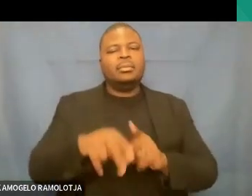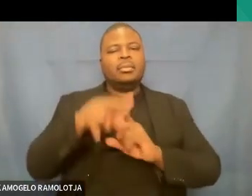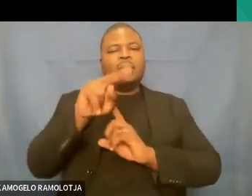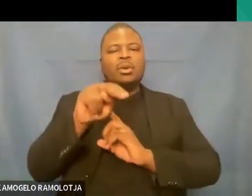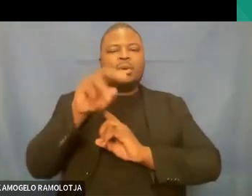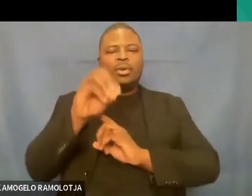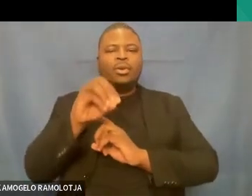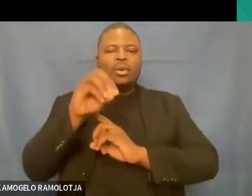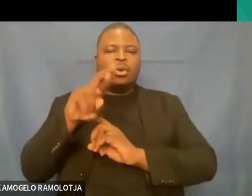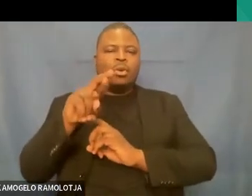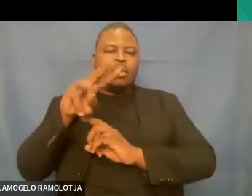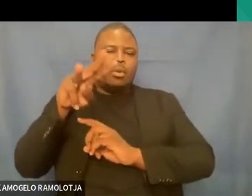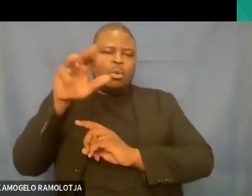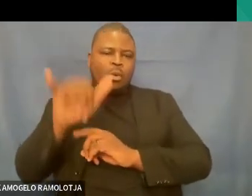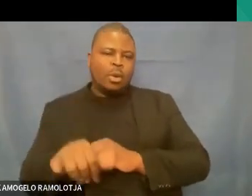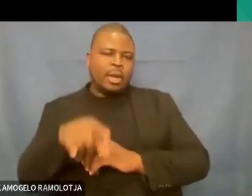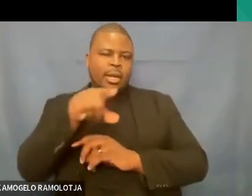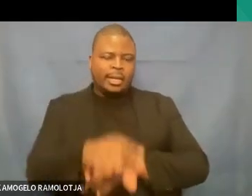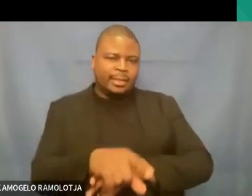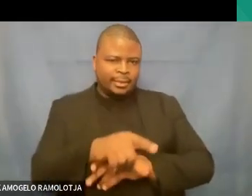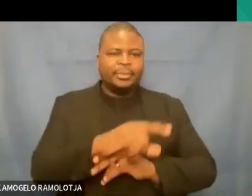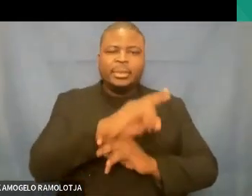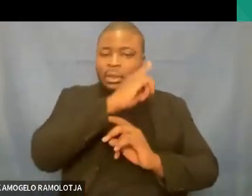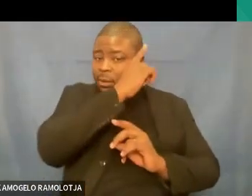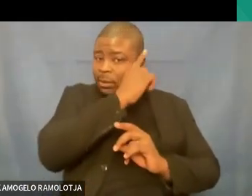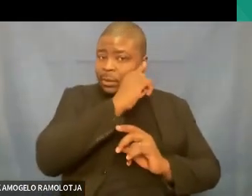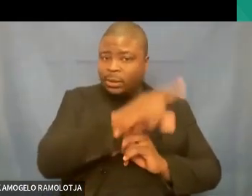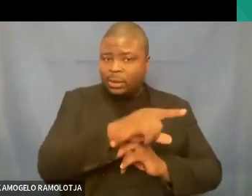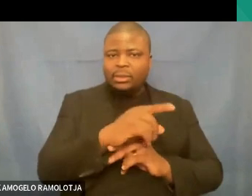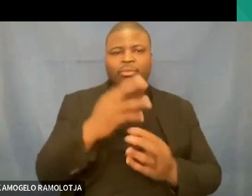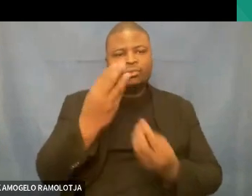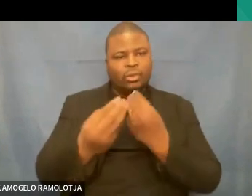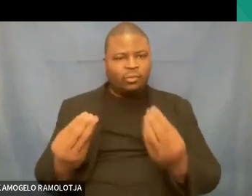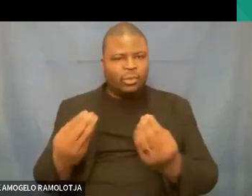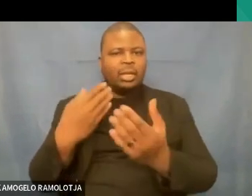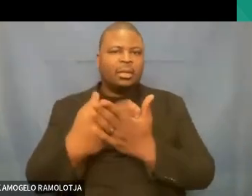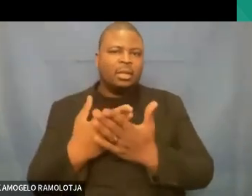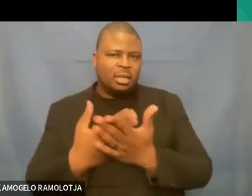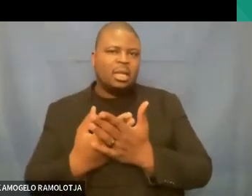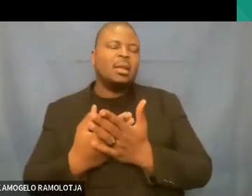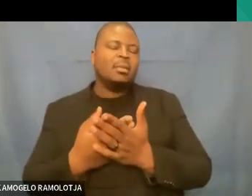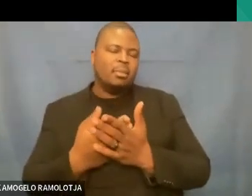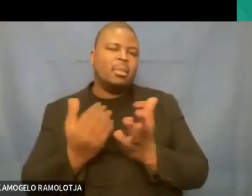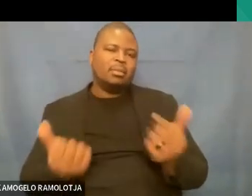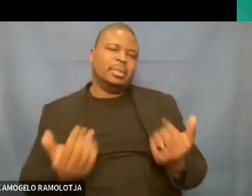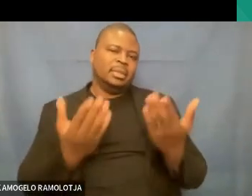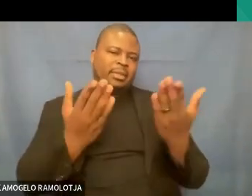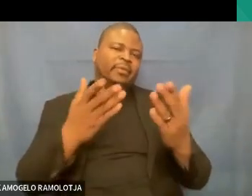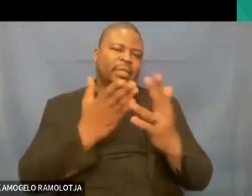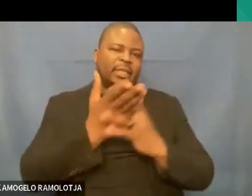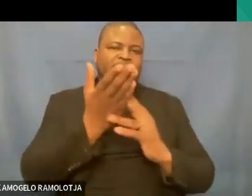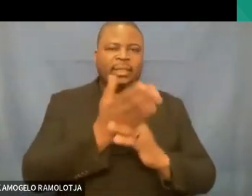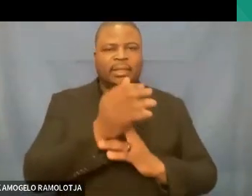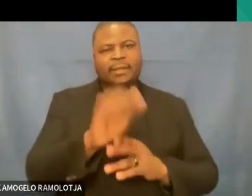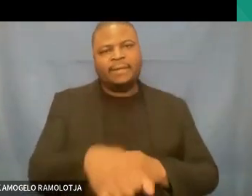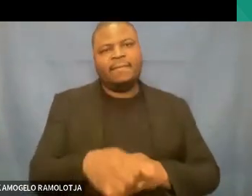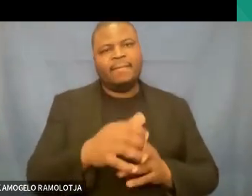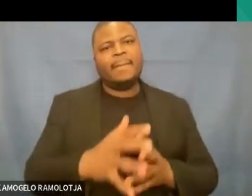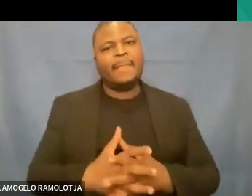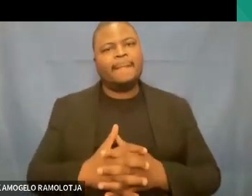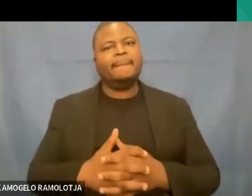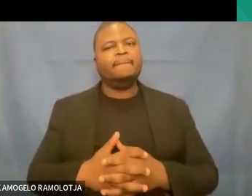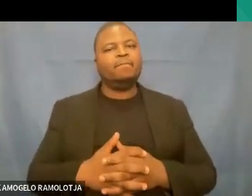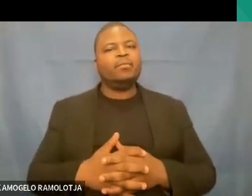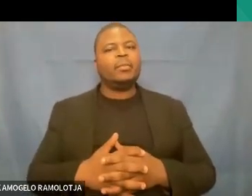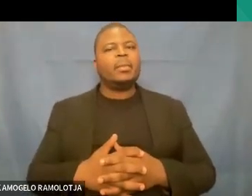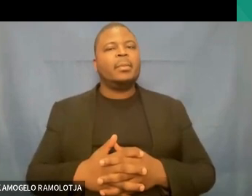minors rather, are able to access services. Next slide. So the case for reform, the reason